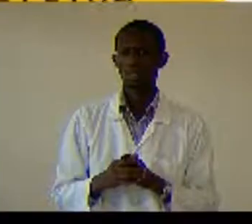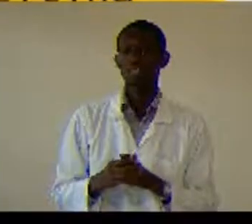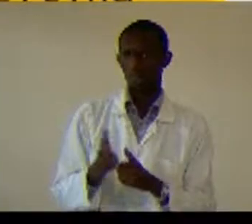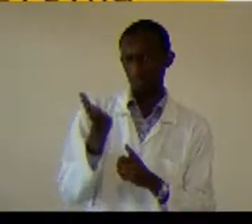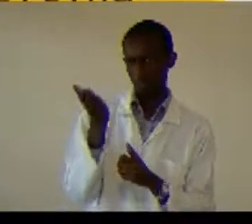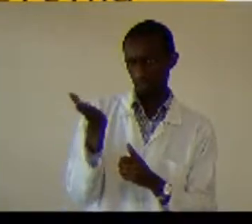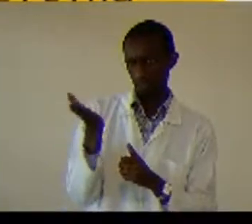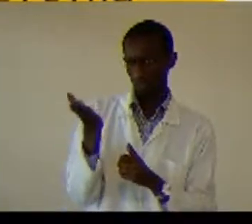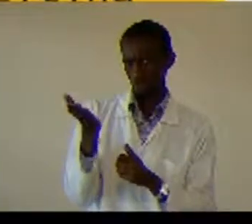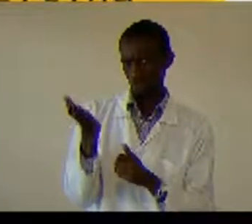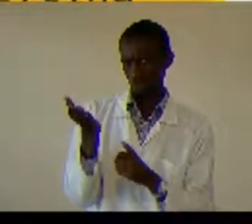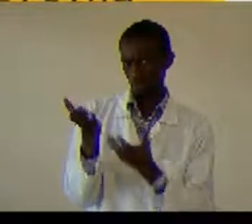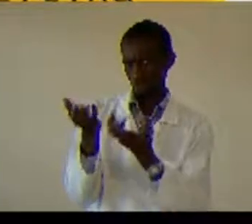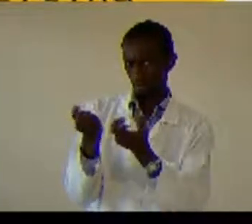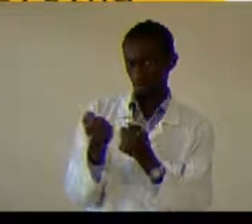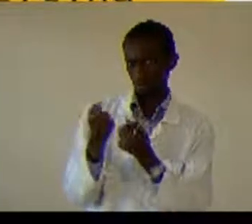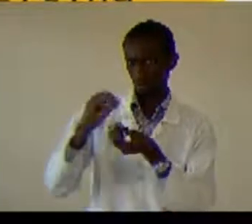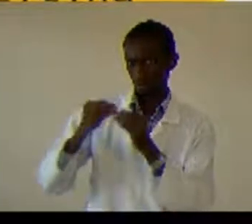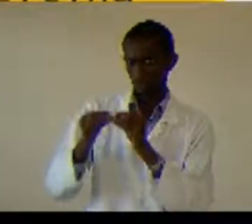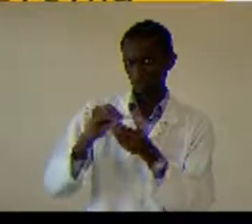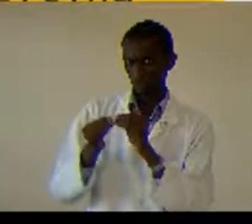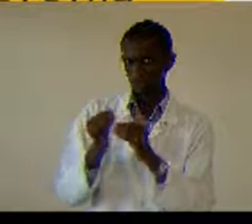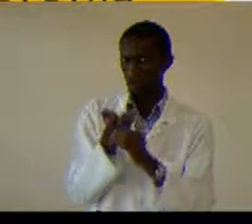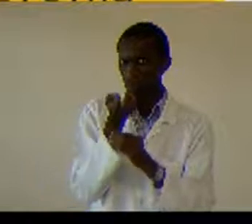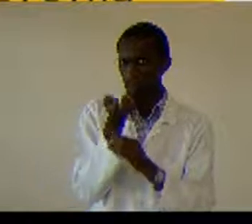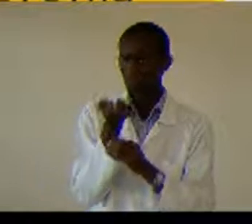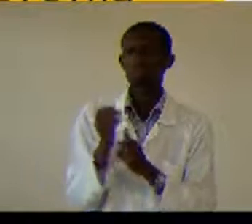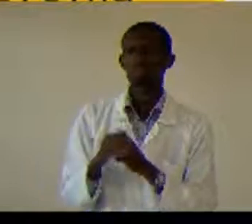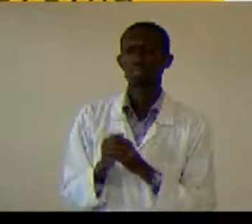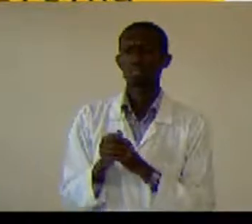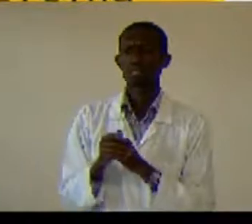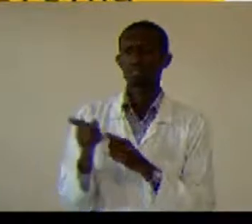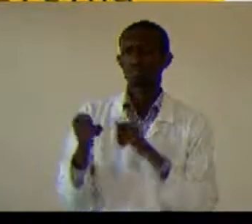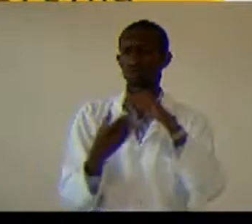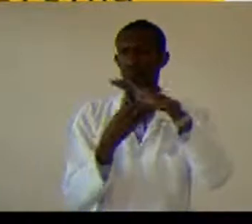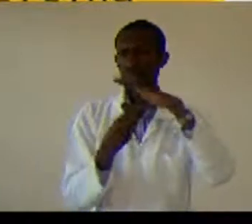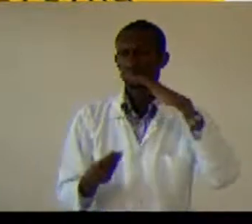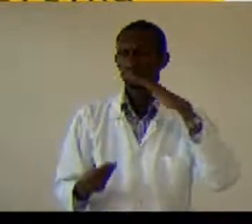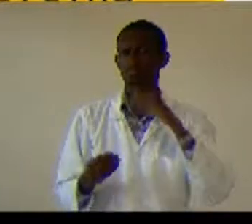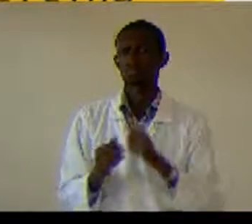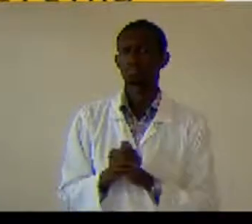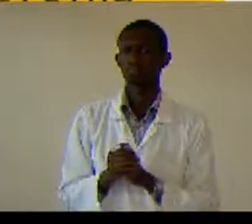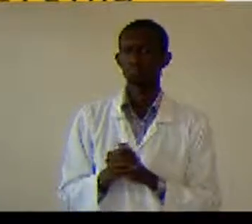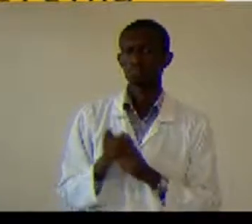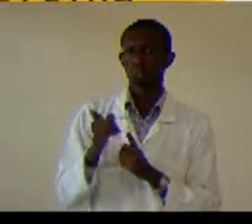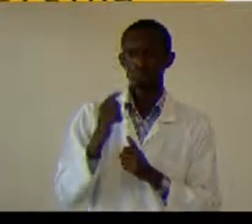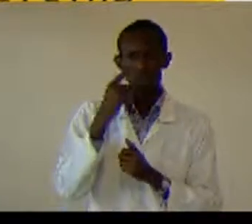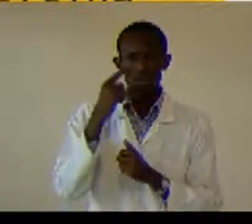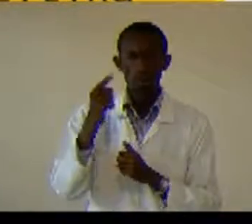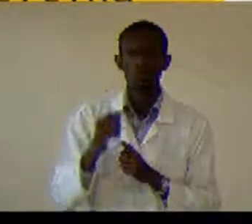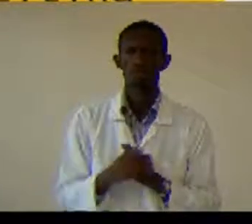heat absorbed during change of state, unlike for specific heat capacity, we shall